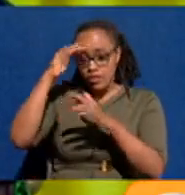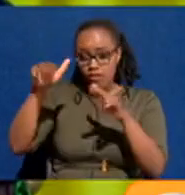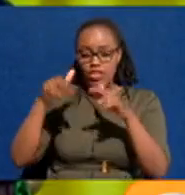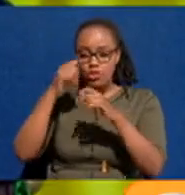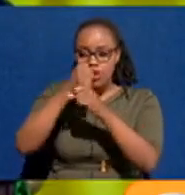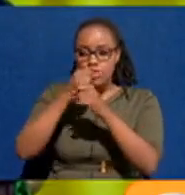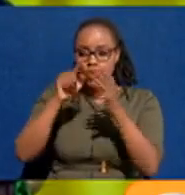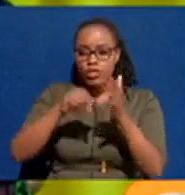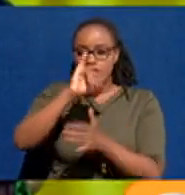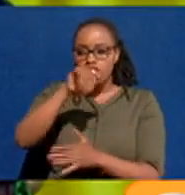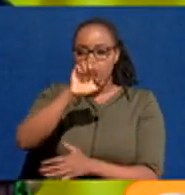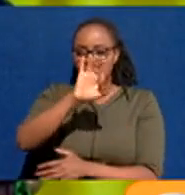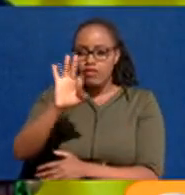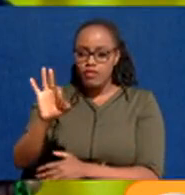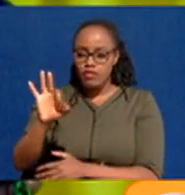Jeff?